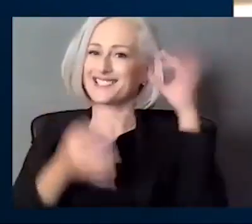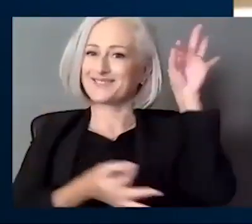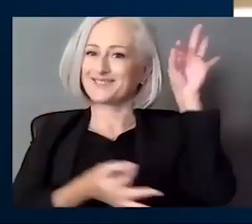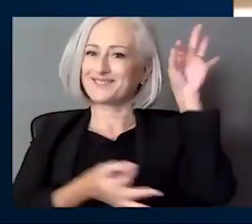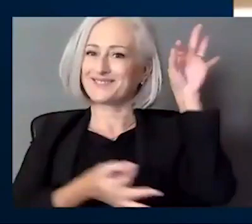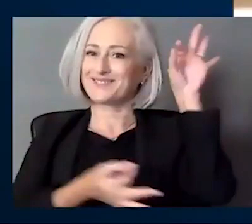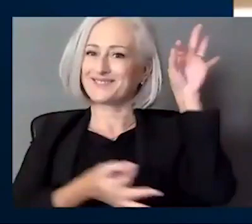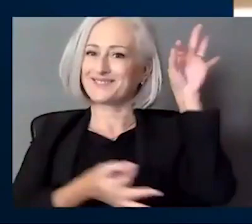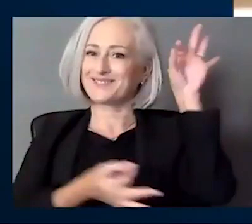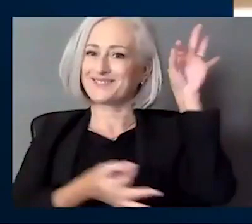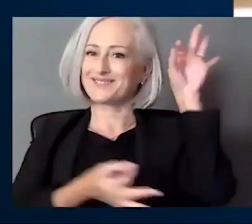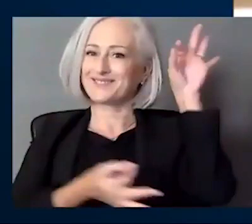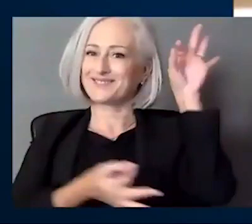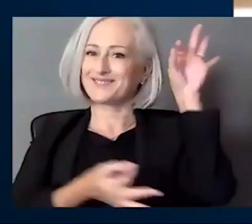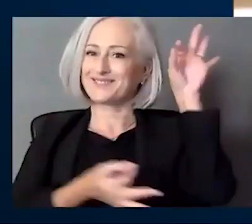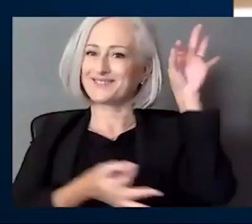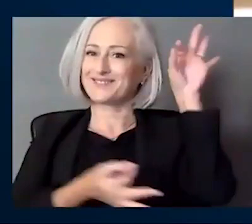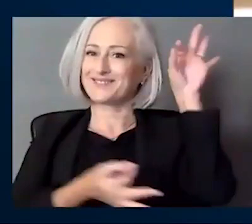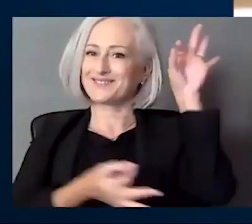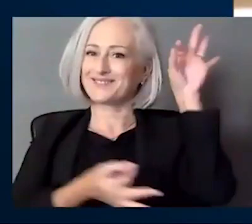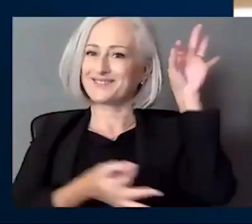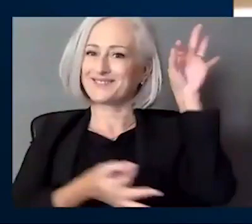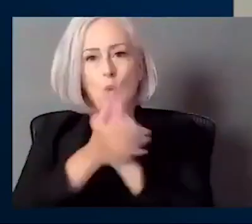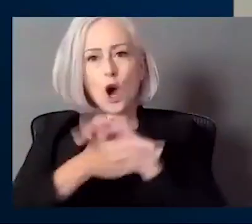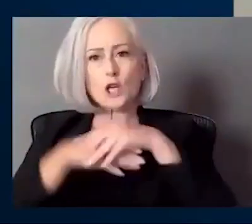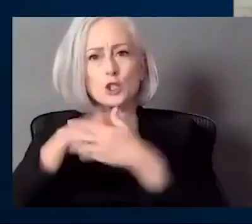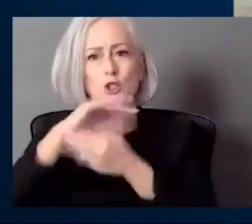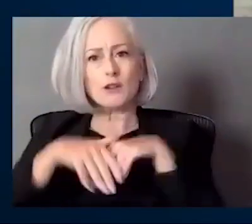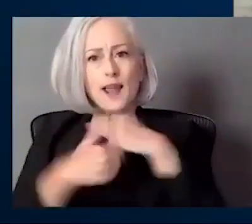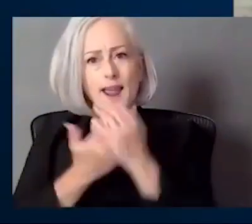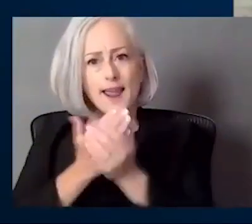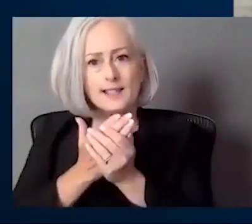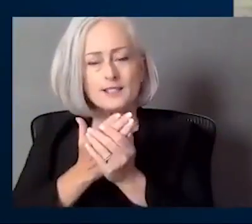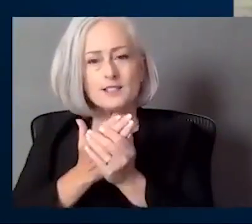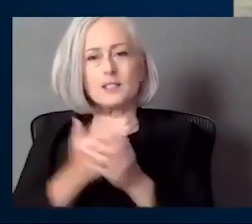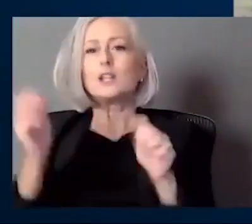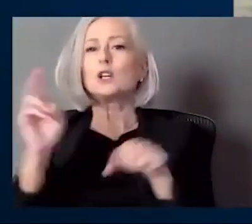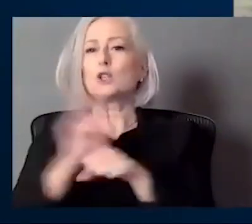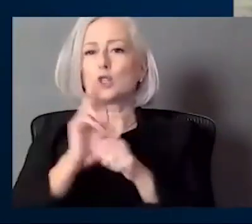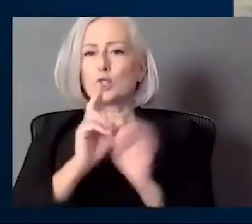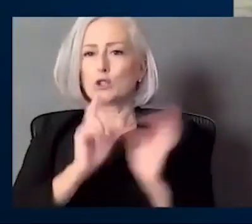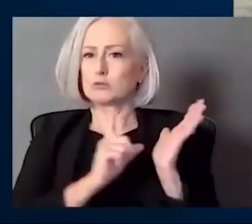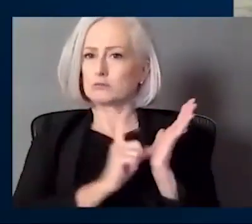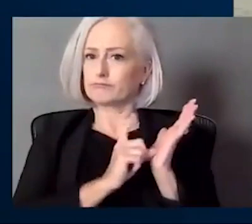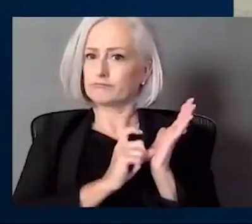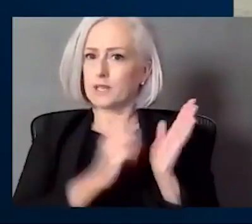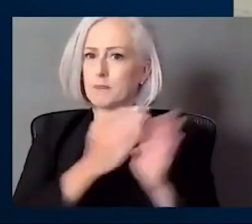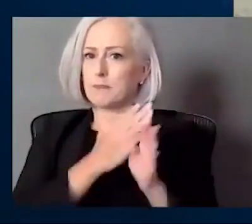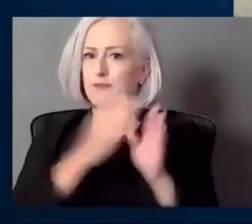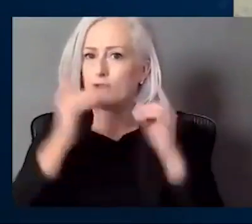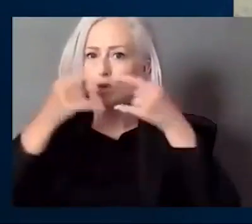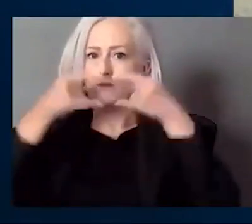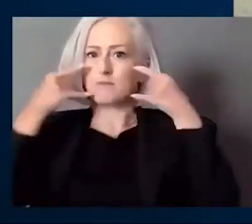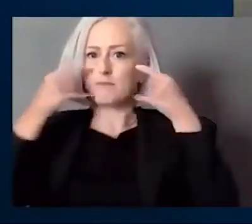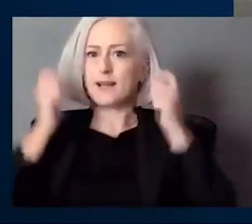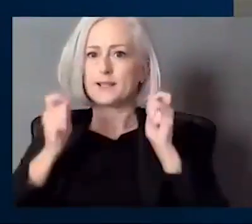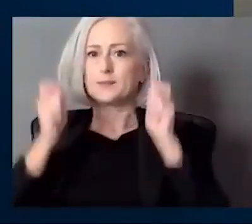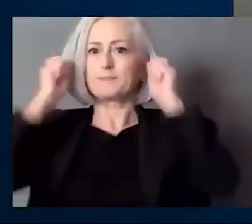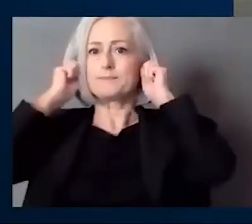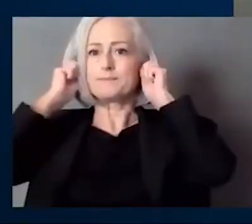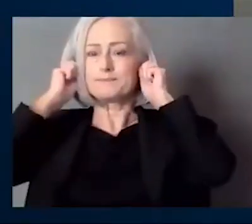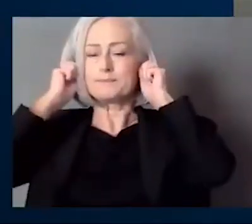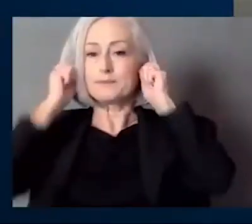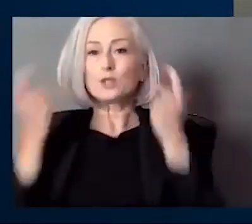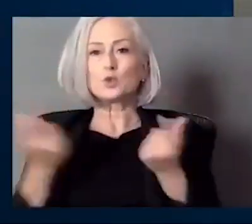Sunny says, make sure you wash your hands or use hand sanitizer before you put on your mask. Take the loops and put